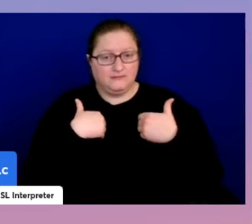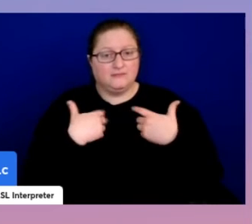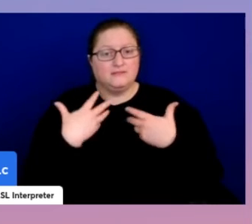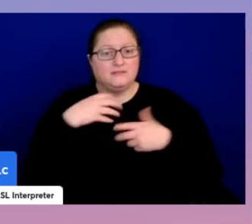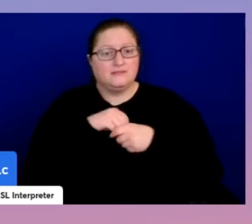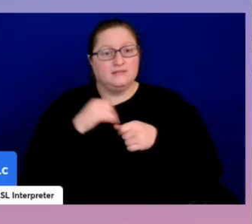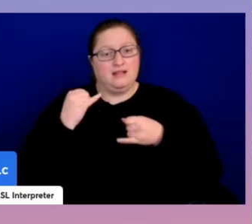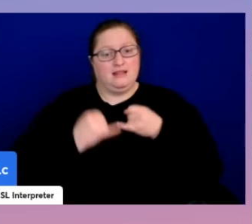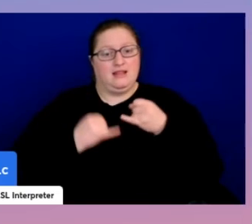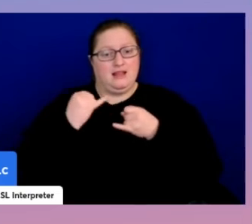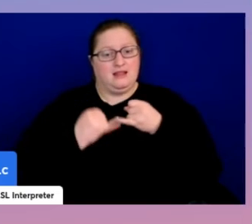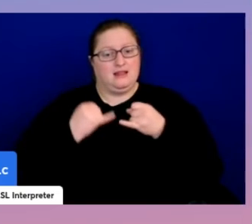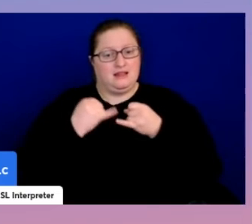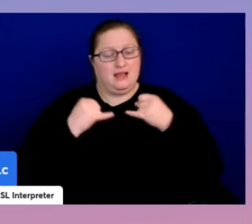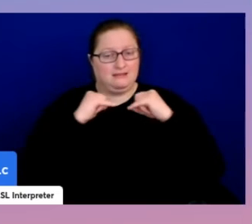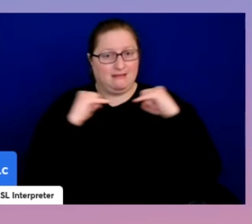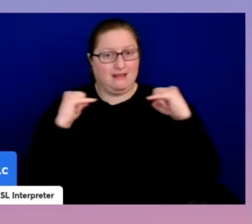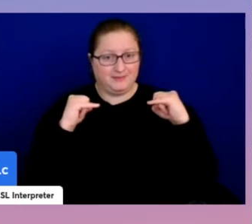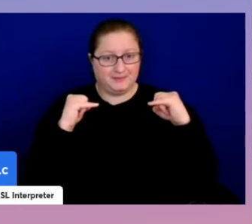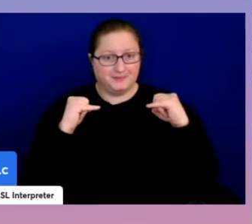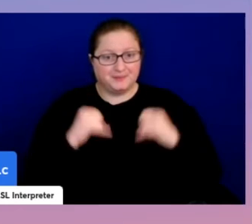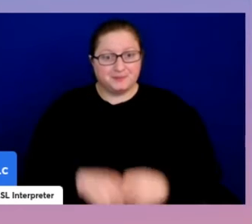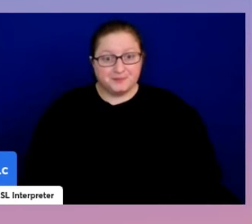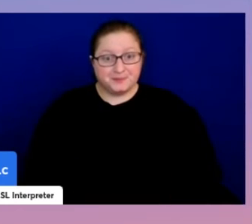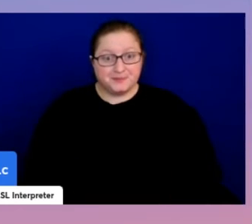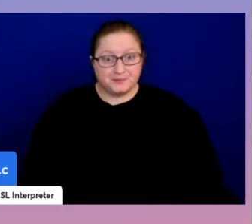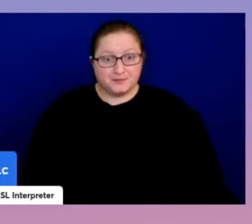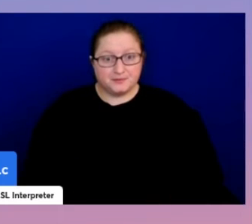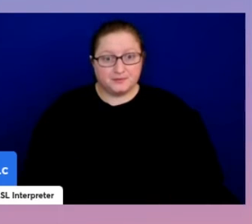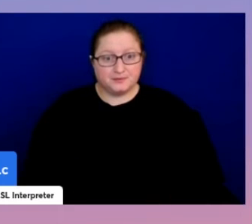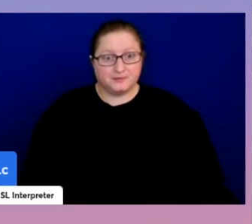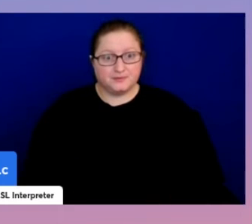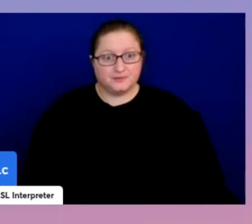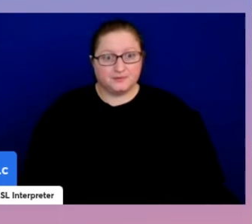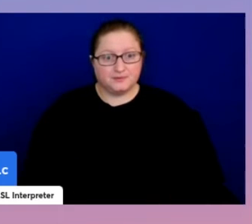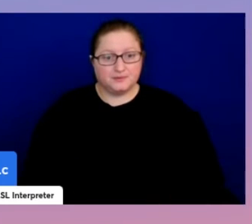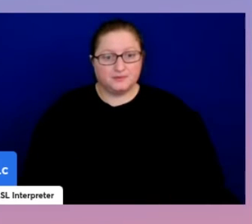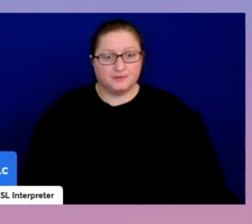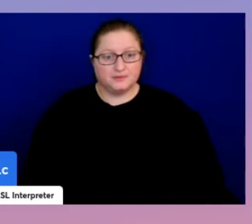last slide. Okay, so right now, okay,